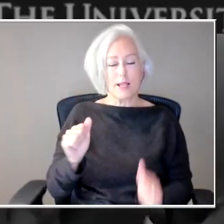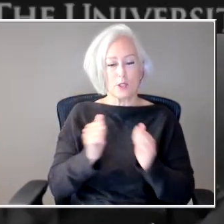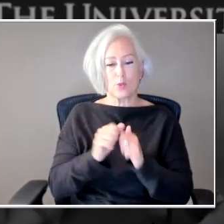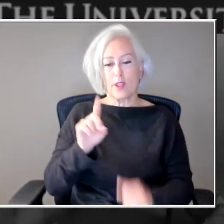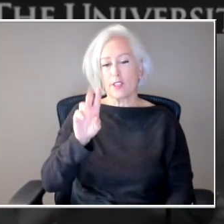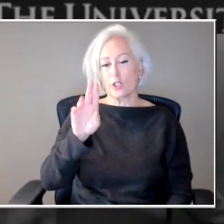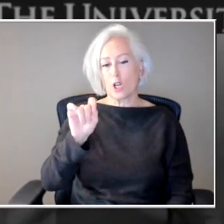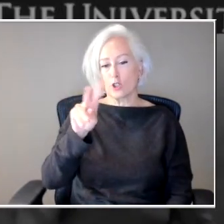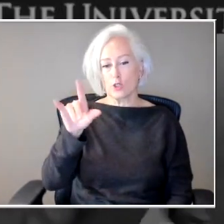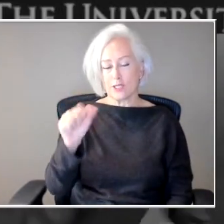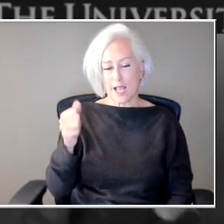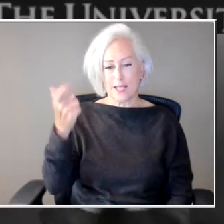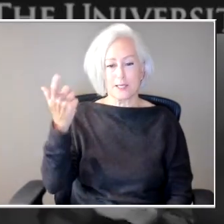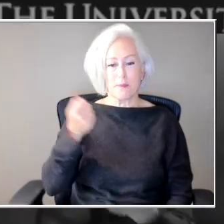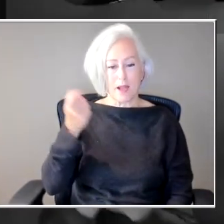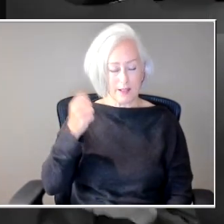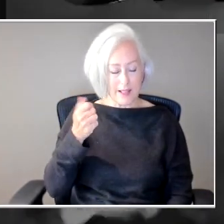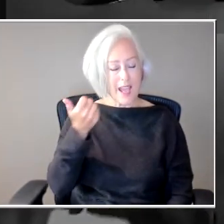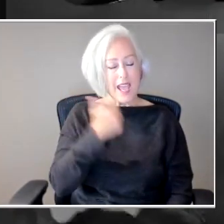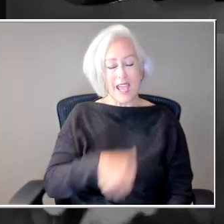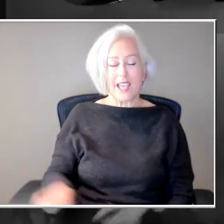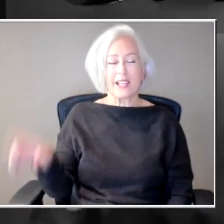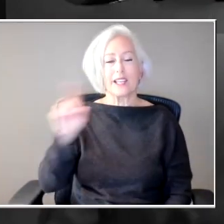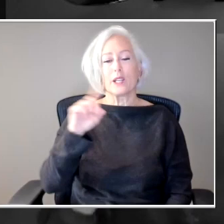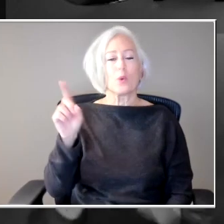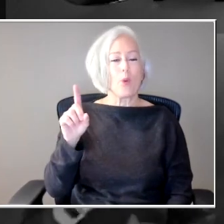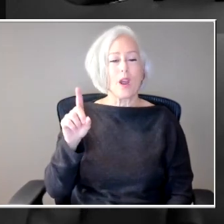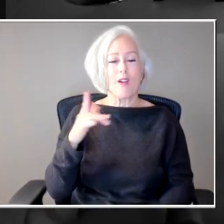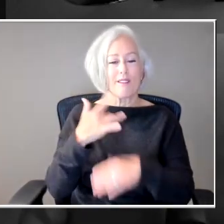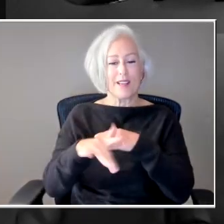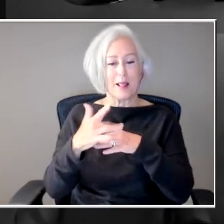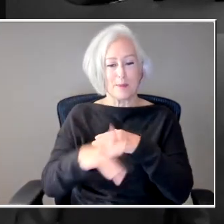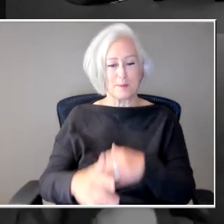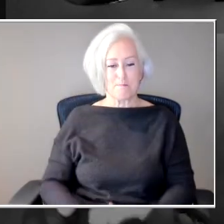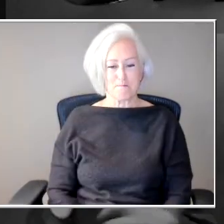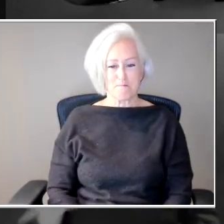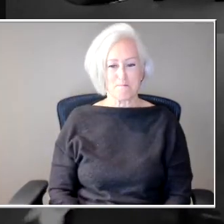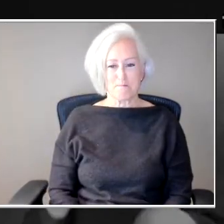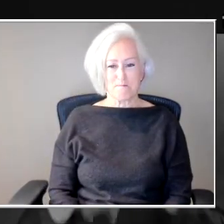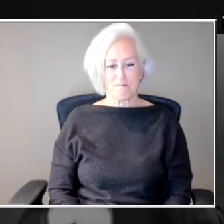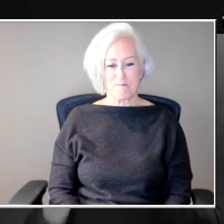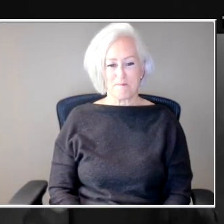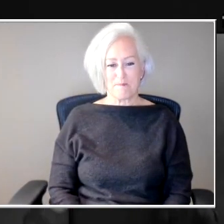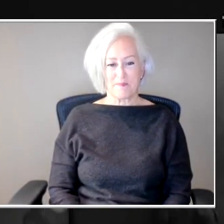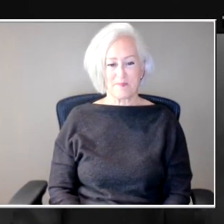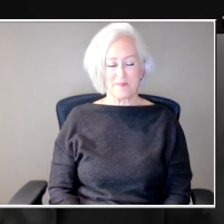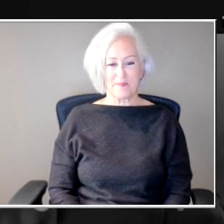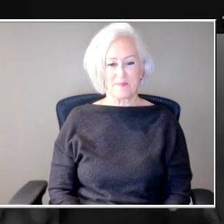podcasts. Now everywhere podcasts are available.